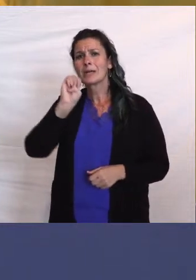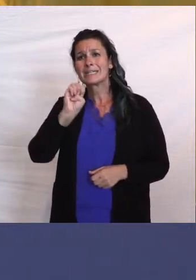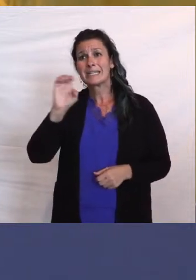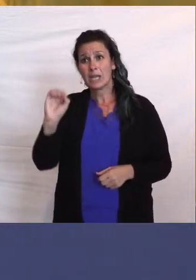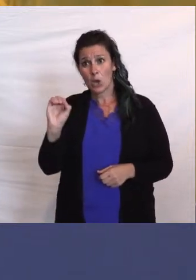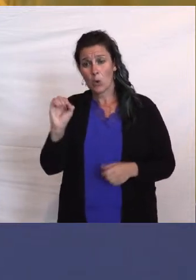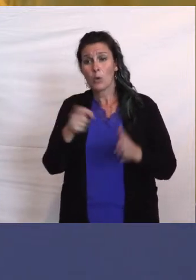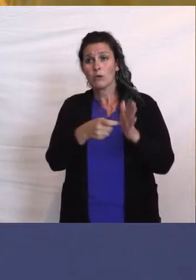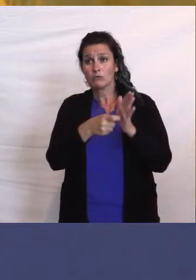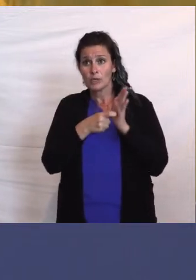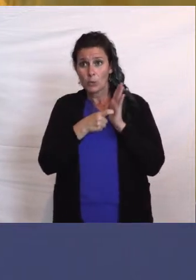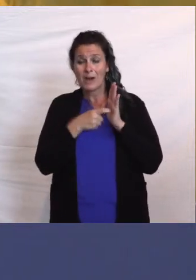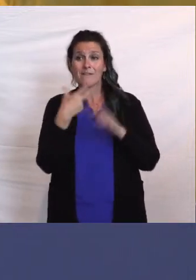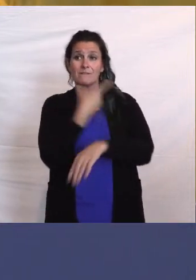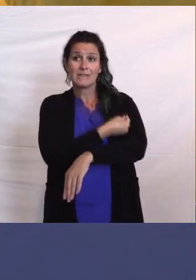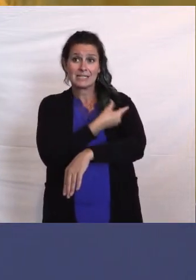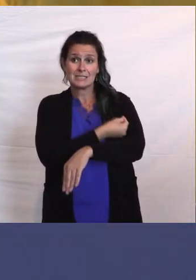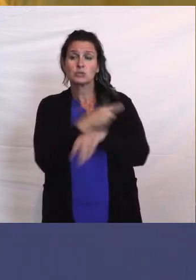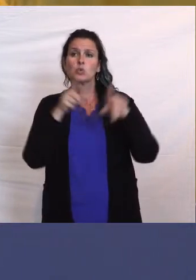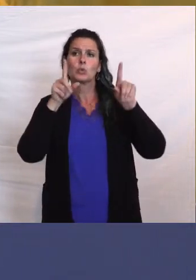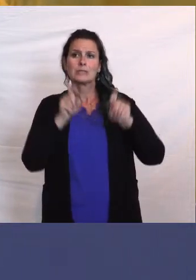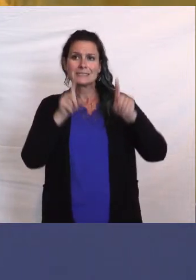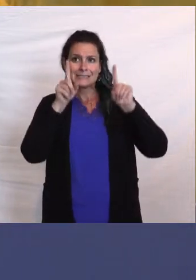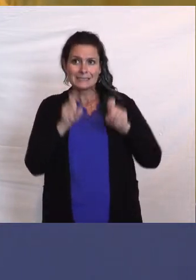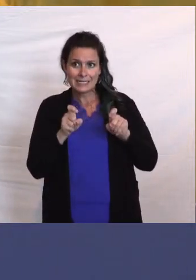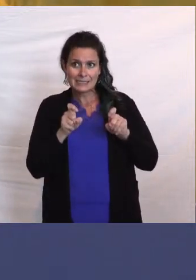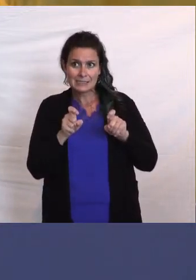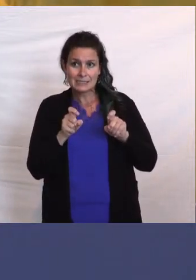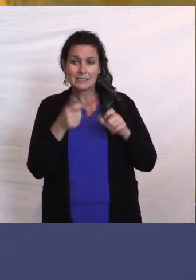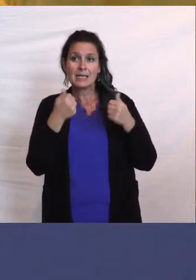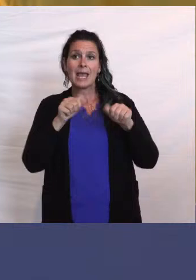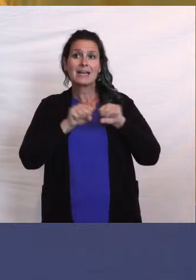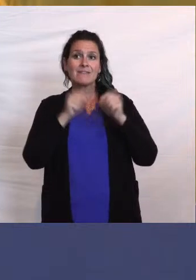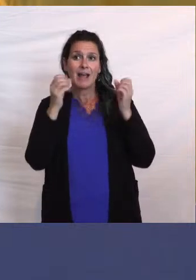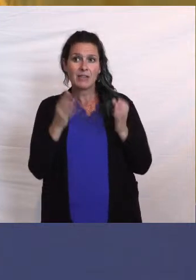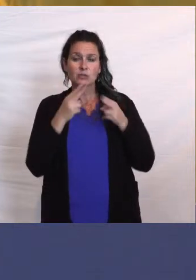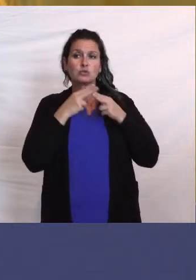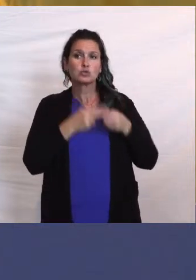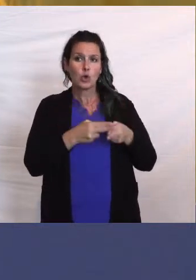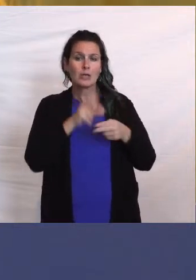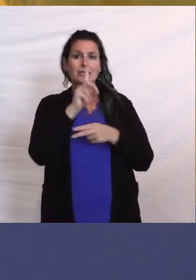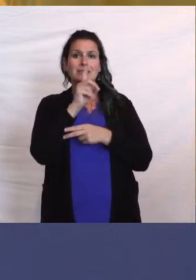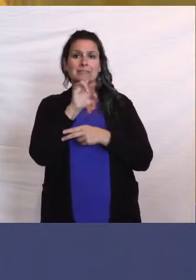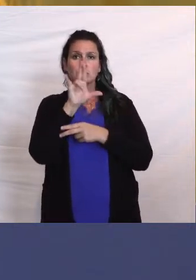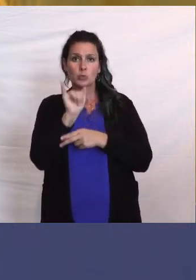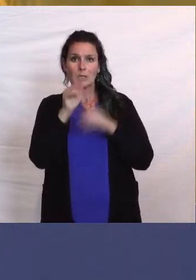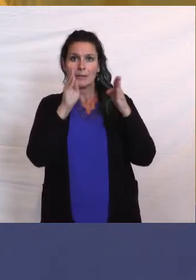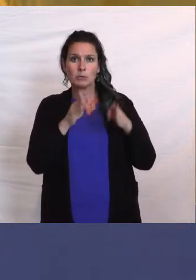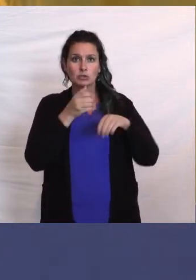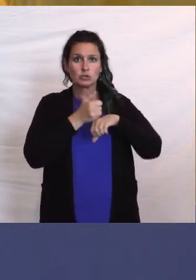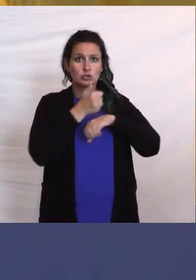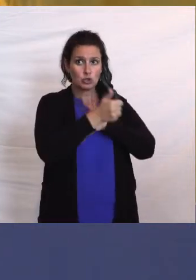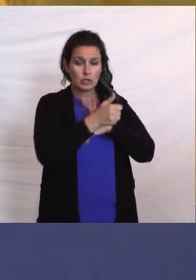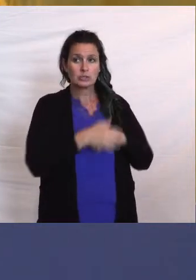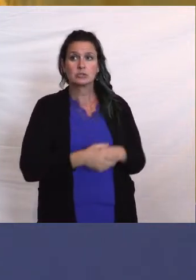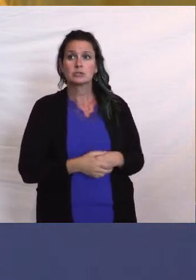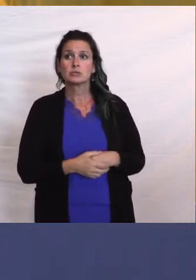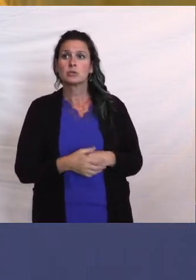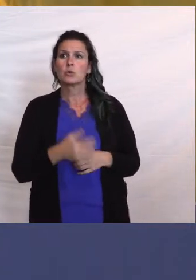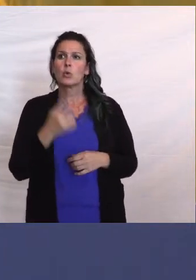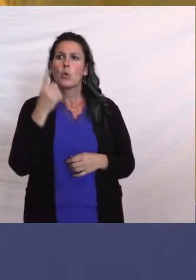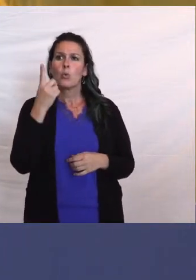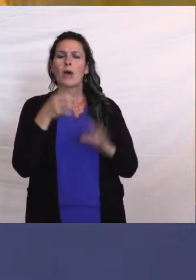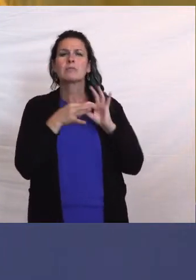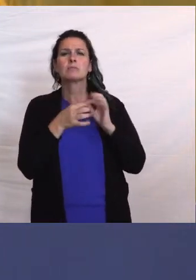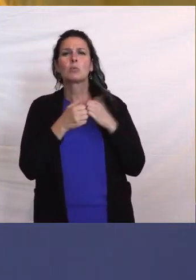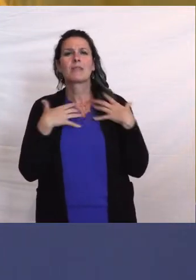orders requiring vaccination or testing can hit violators with disorderly persons charges. Only one in effect right now is the one applying to